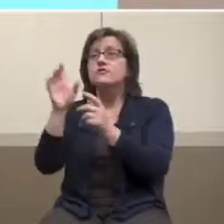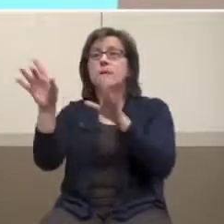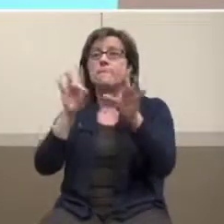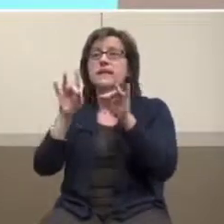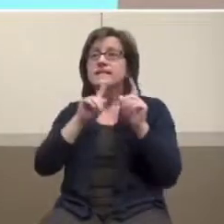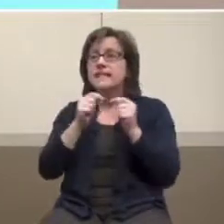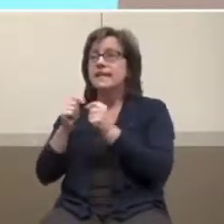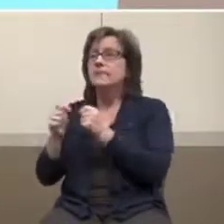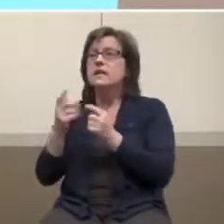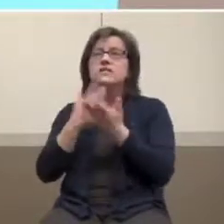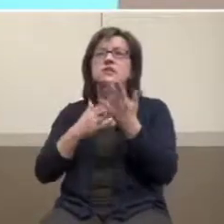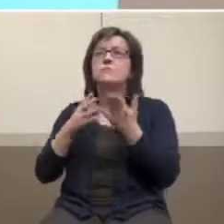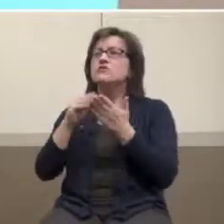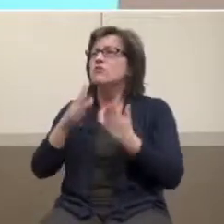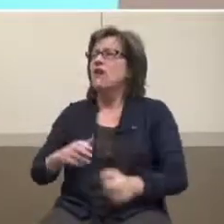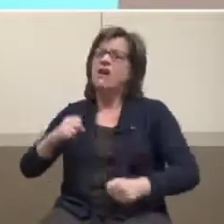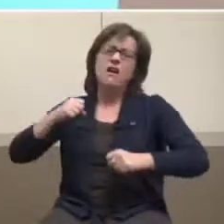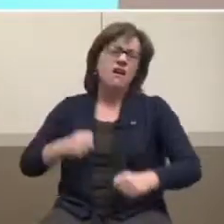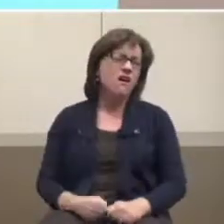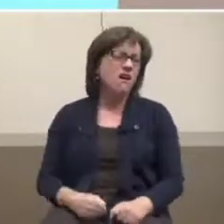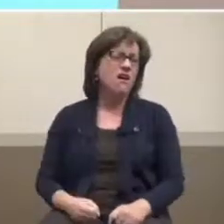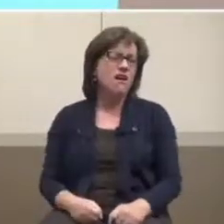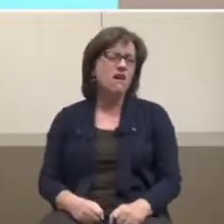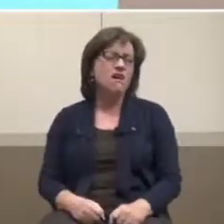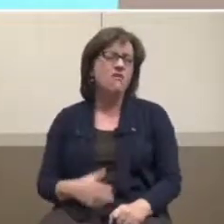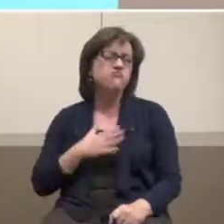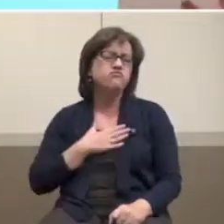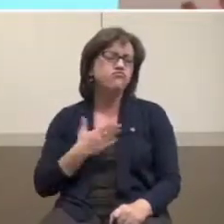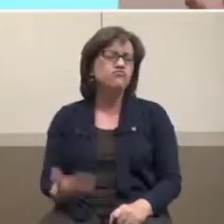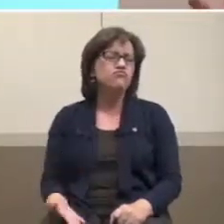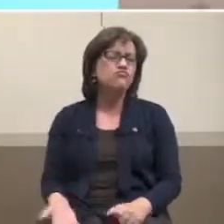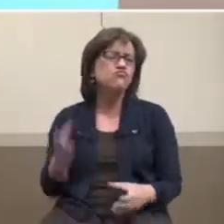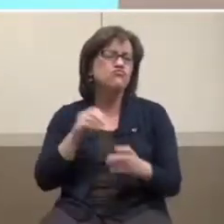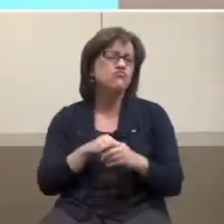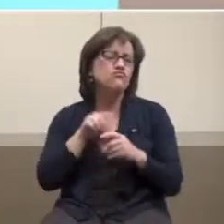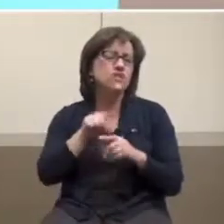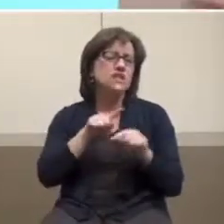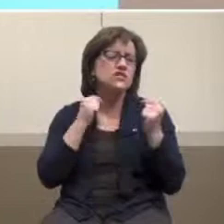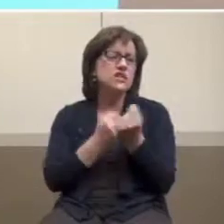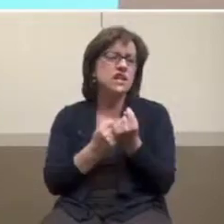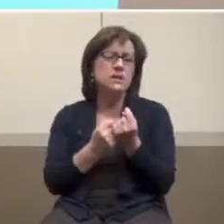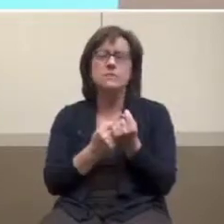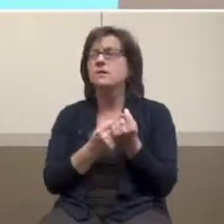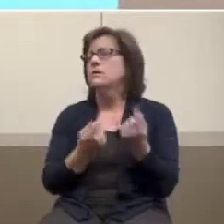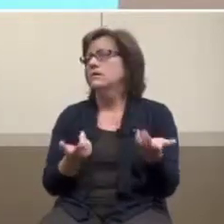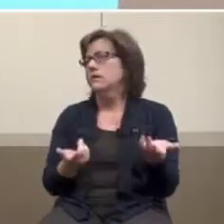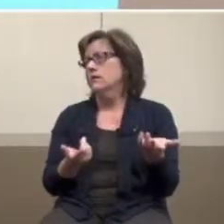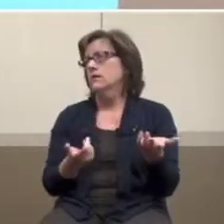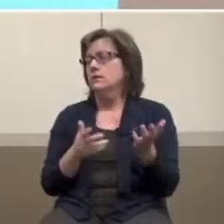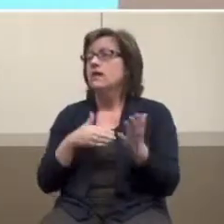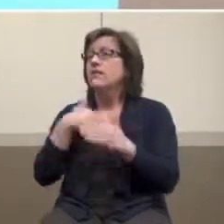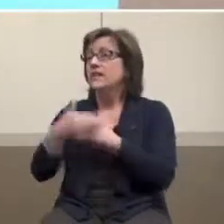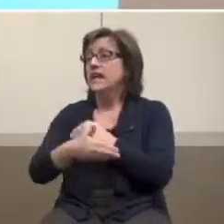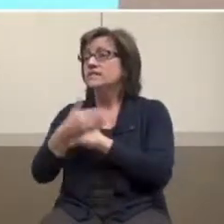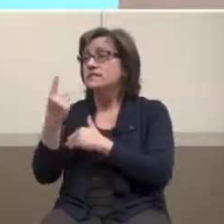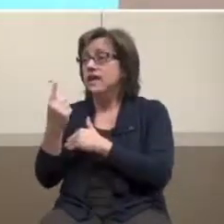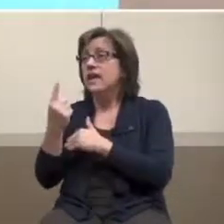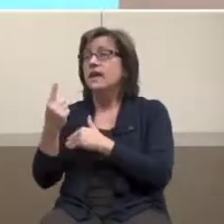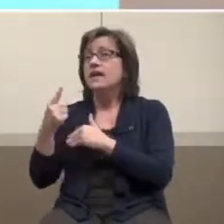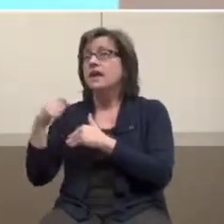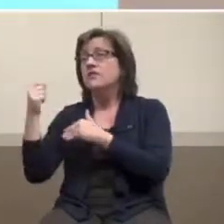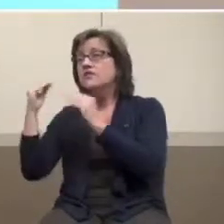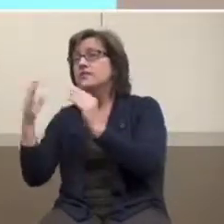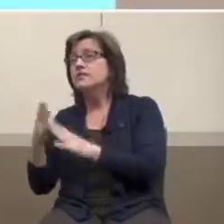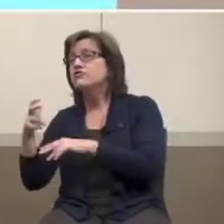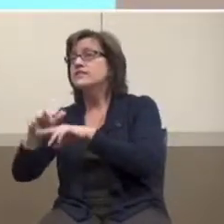you know, all mad because they're on so-and-so's team, they don't want to be. So then the next morning, one of the other teachers that I work with, she sat down and said, okay,